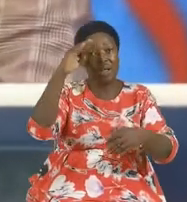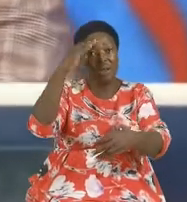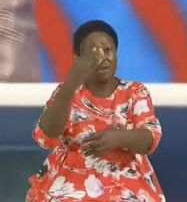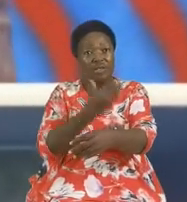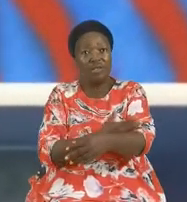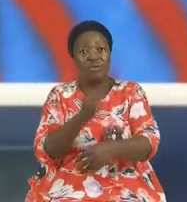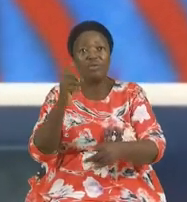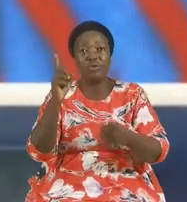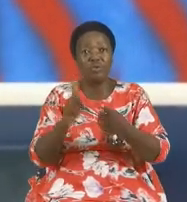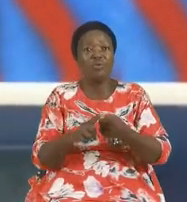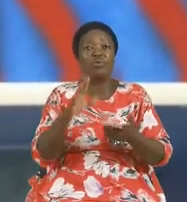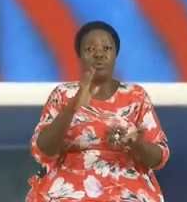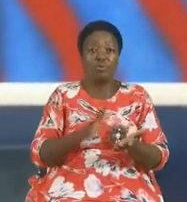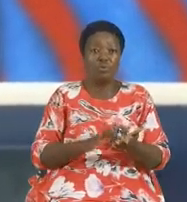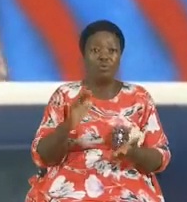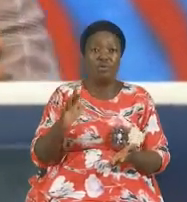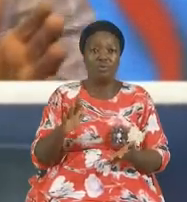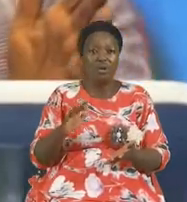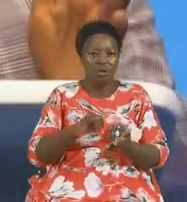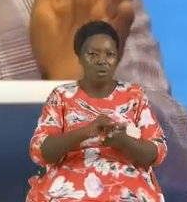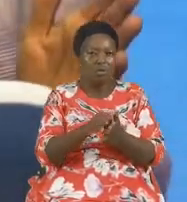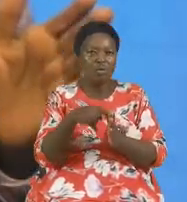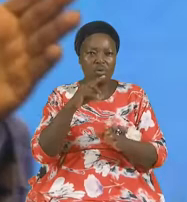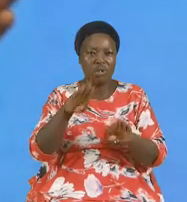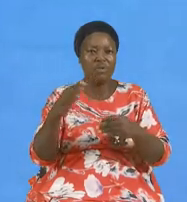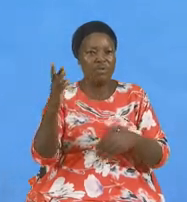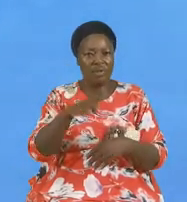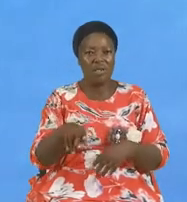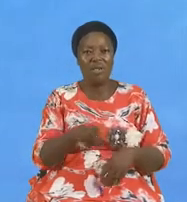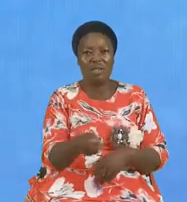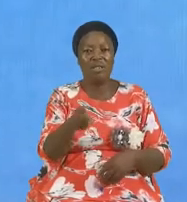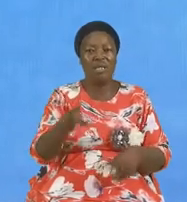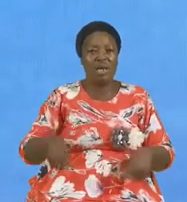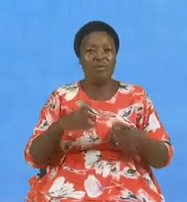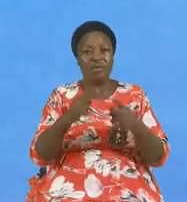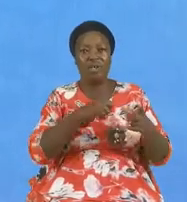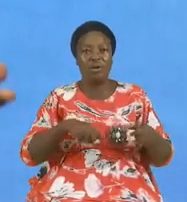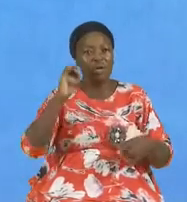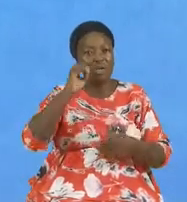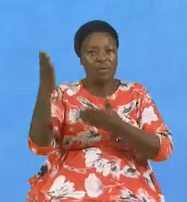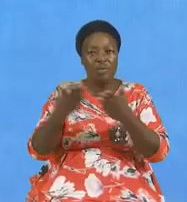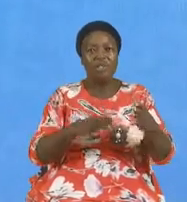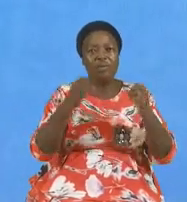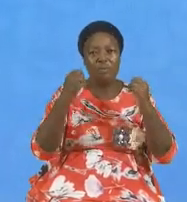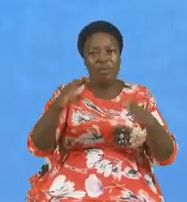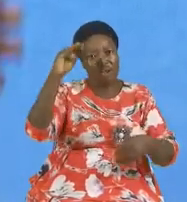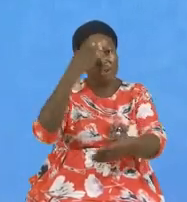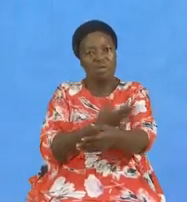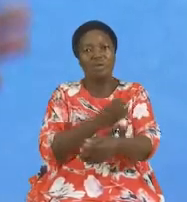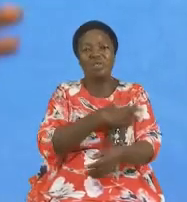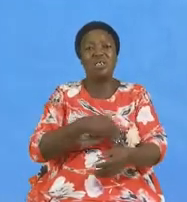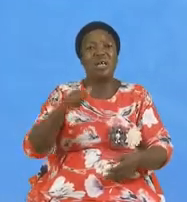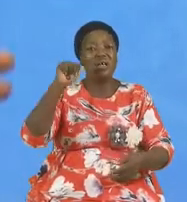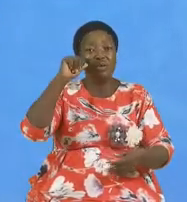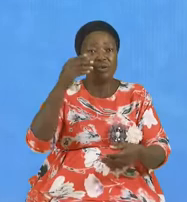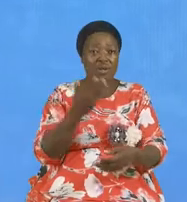bringing many sons unto glory. Those who give their lives to the Lord, he